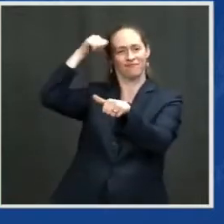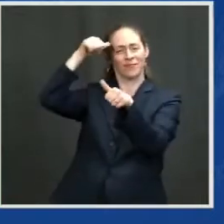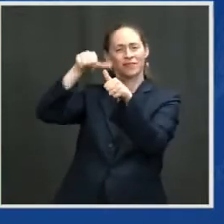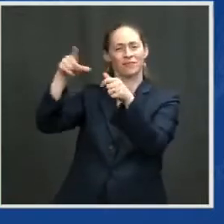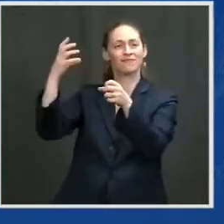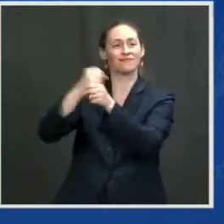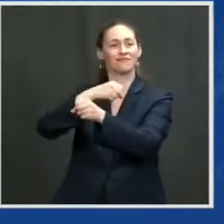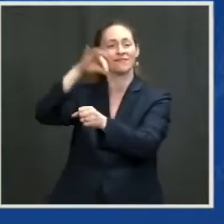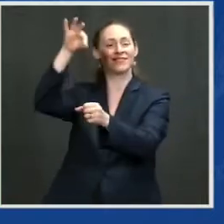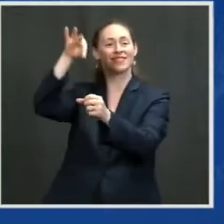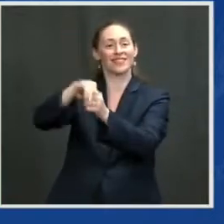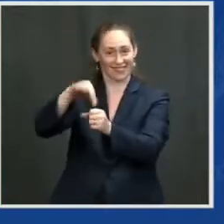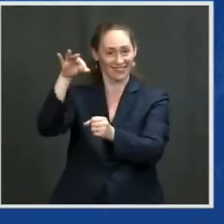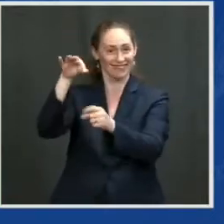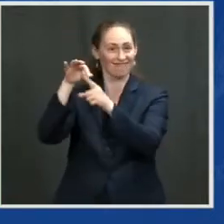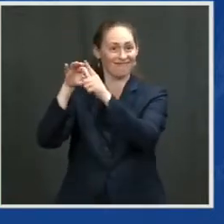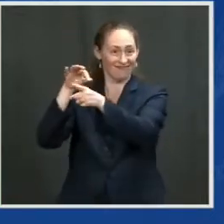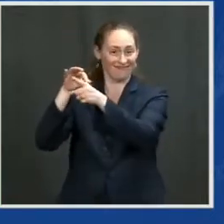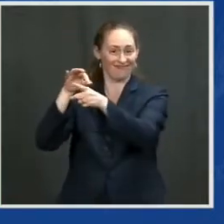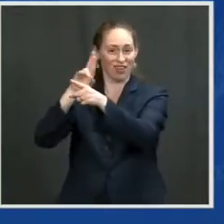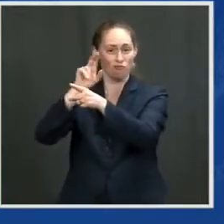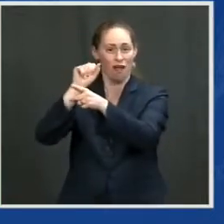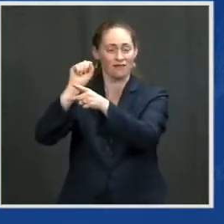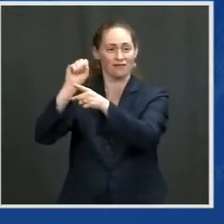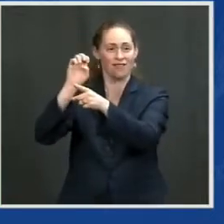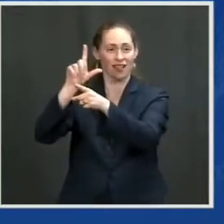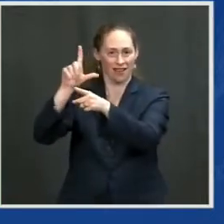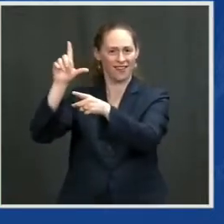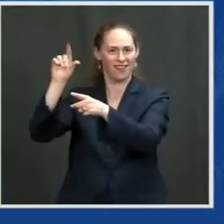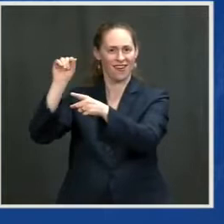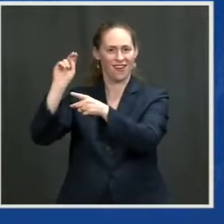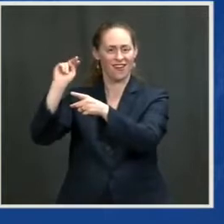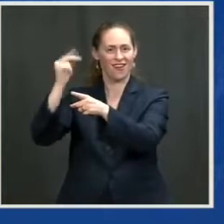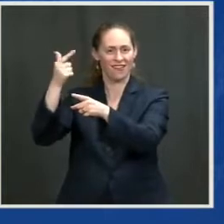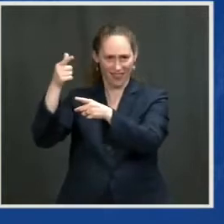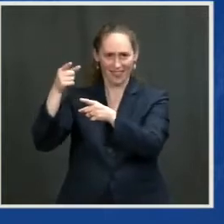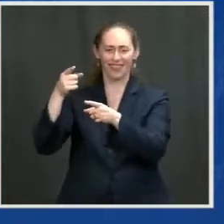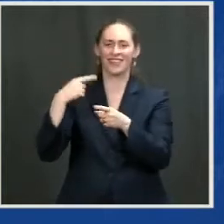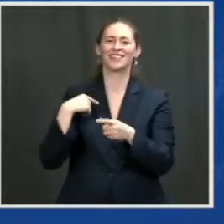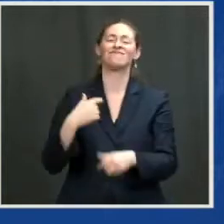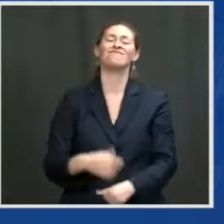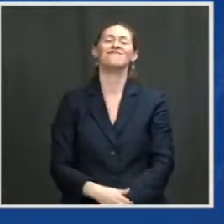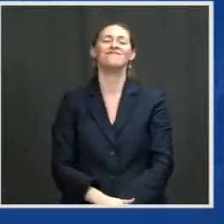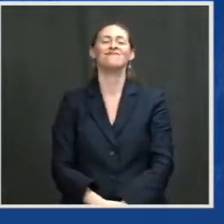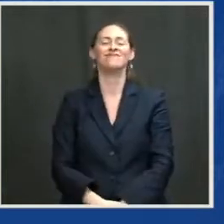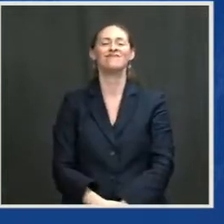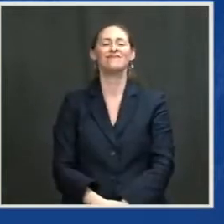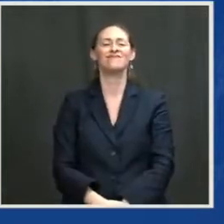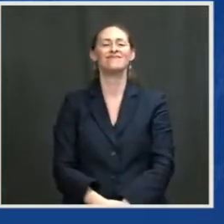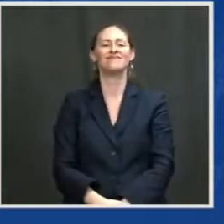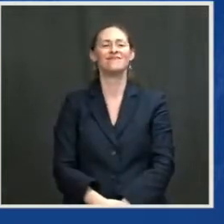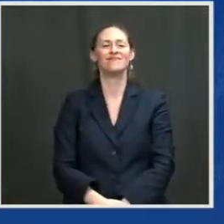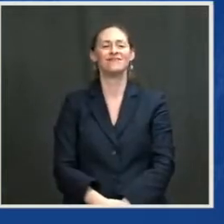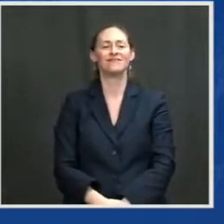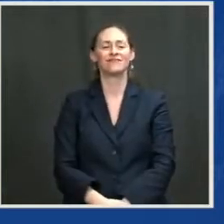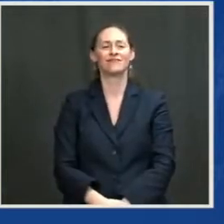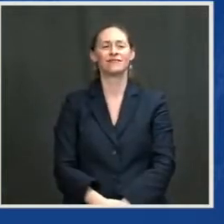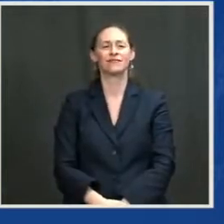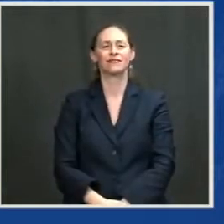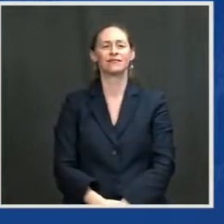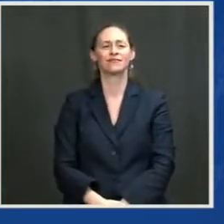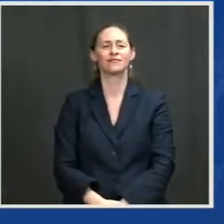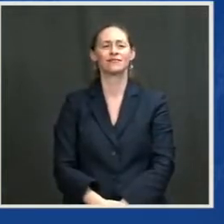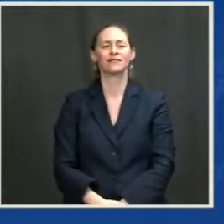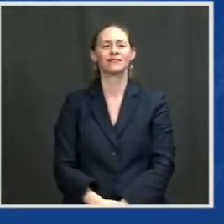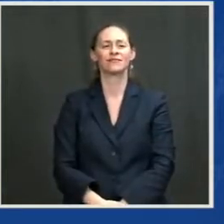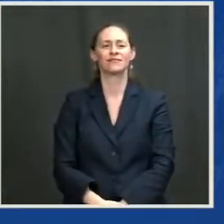Long. And he said, son, I made my stops to all the senior senators, which is what you do in those days.